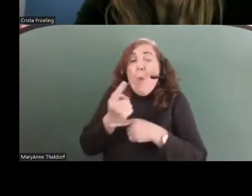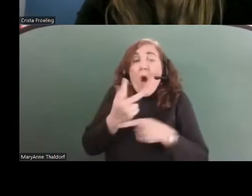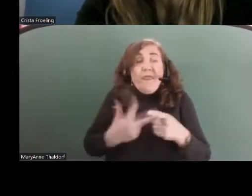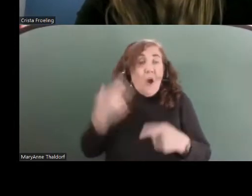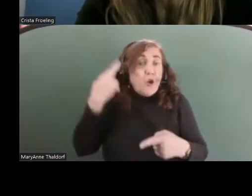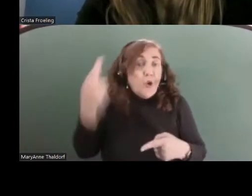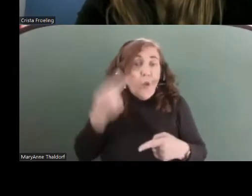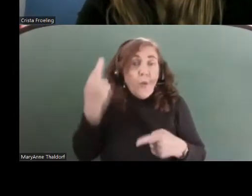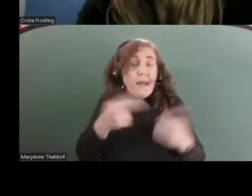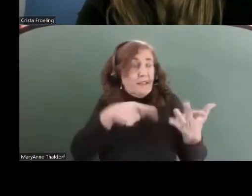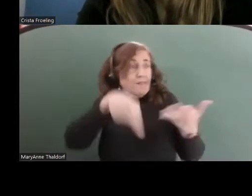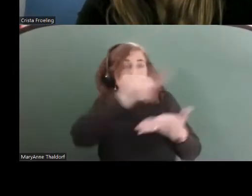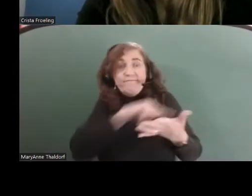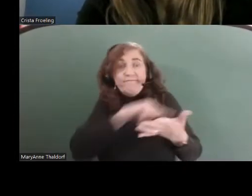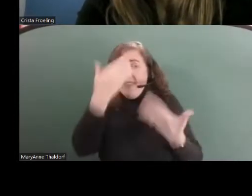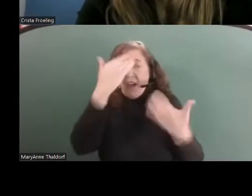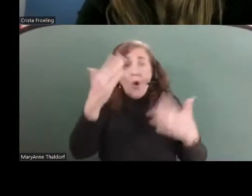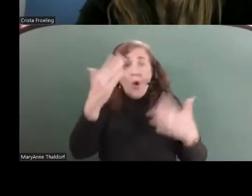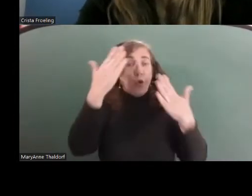number.